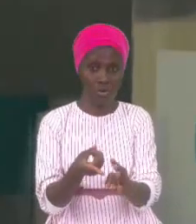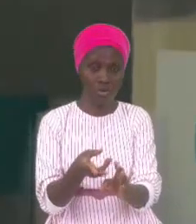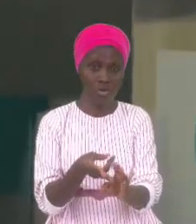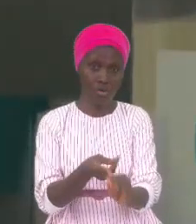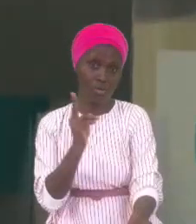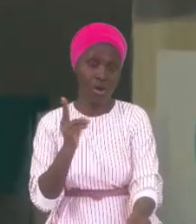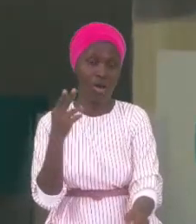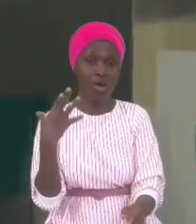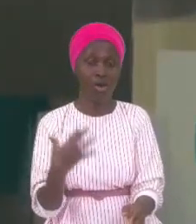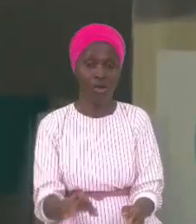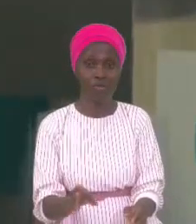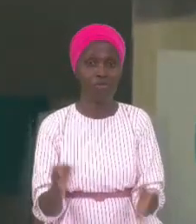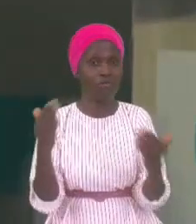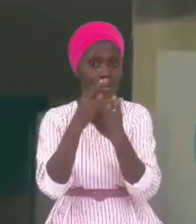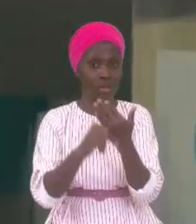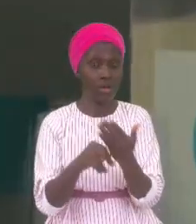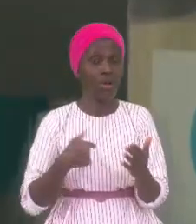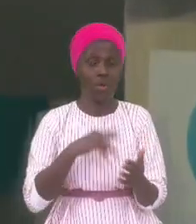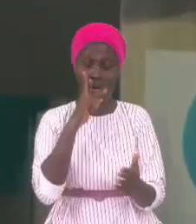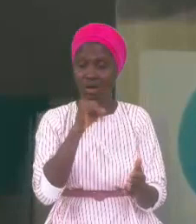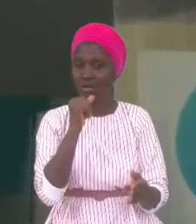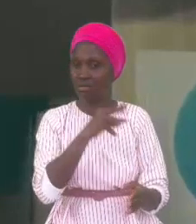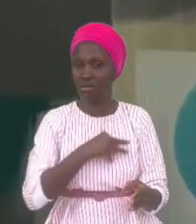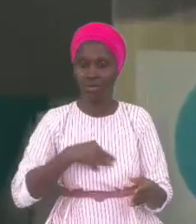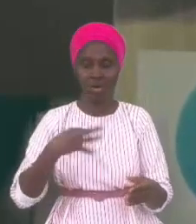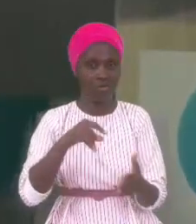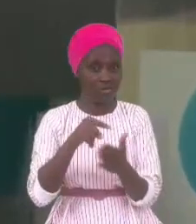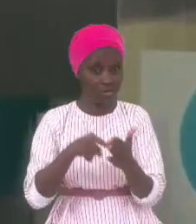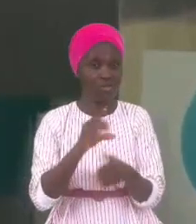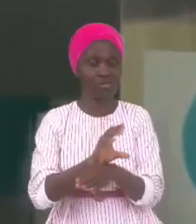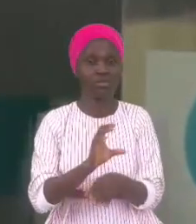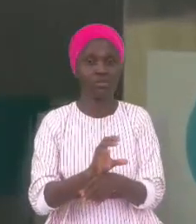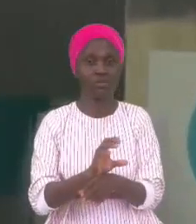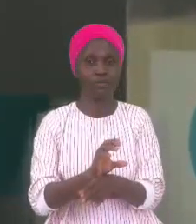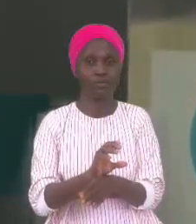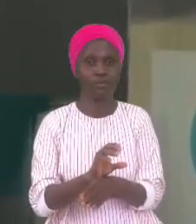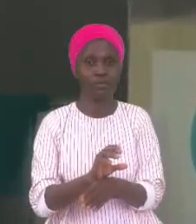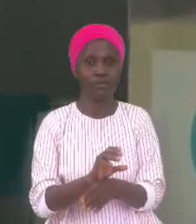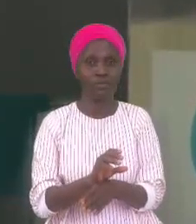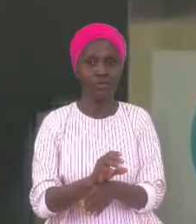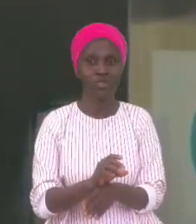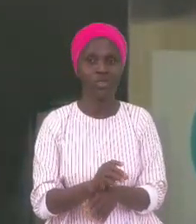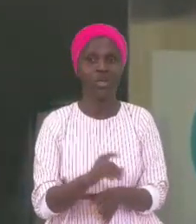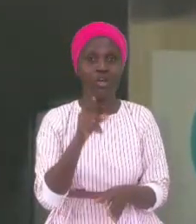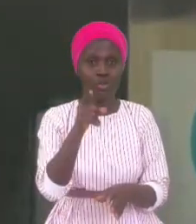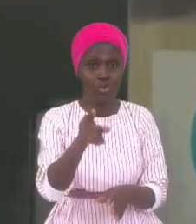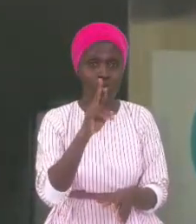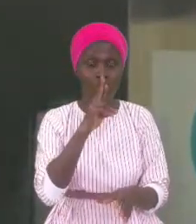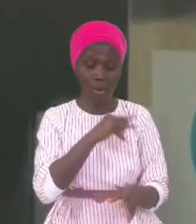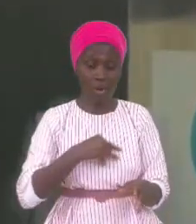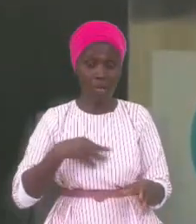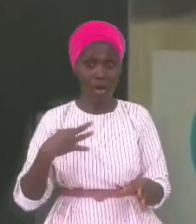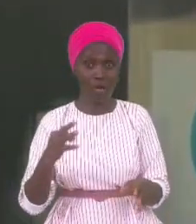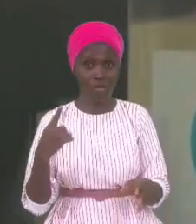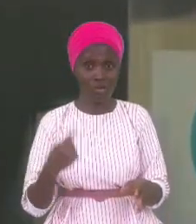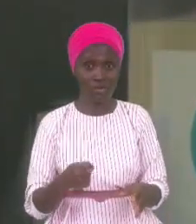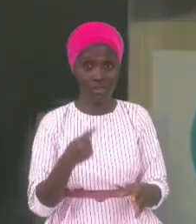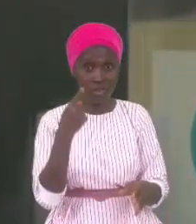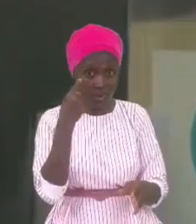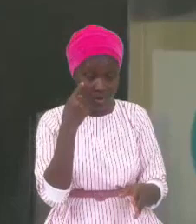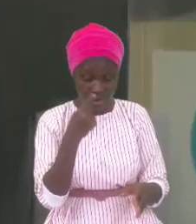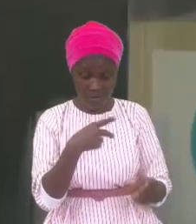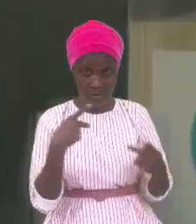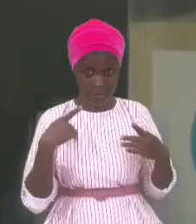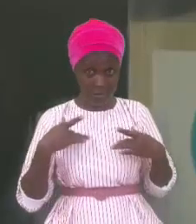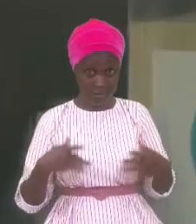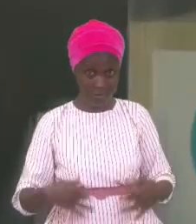not members of his church. Might be members of the visible church, but we are not members of the invisible church.